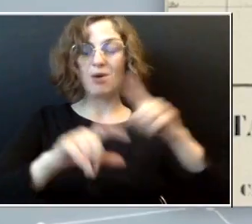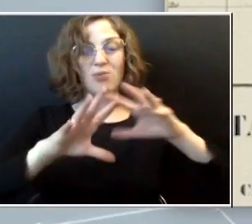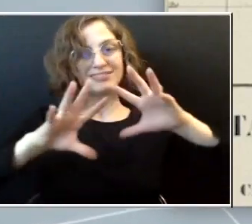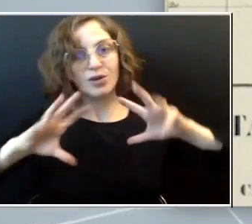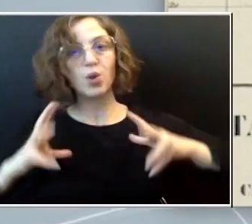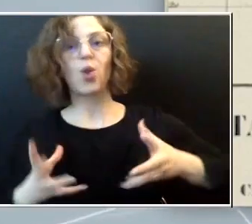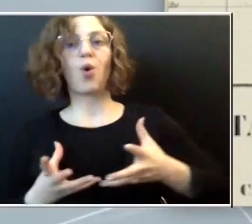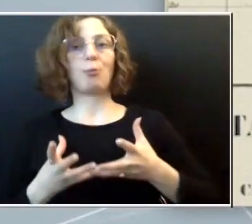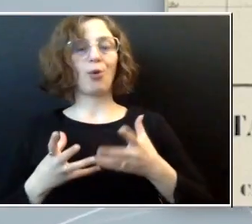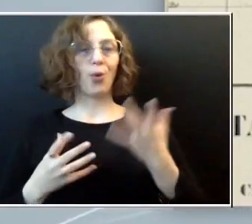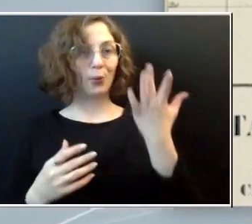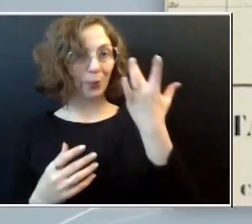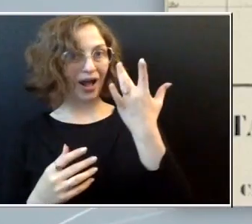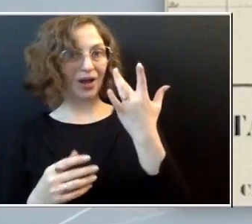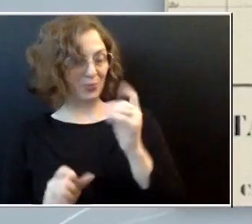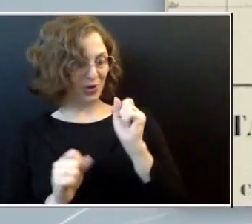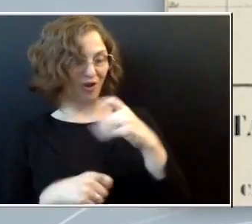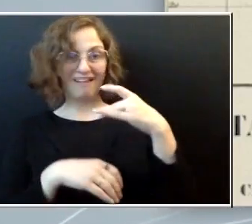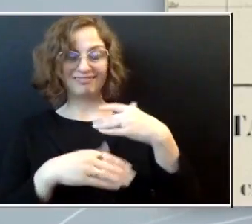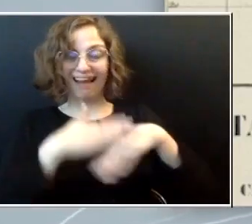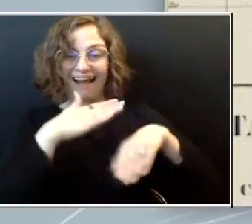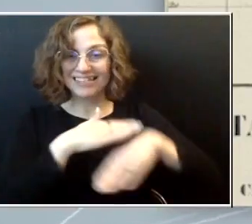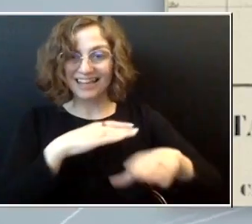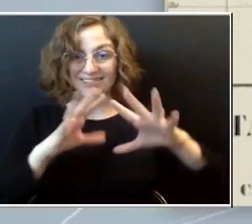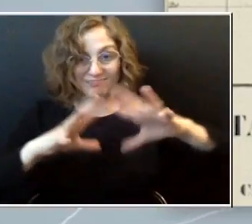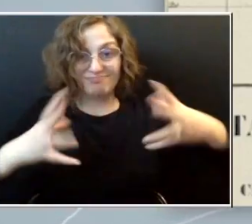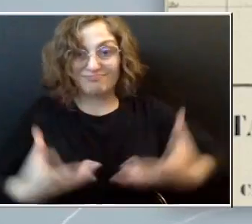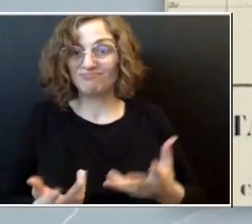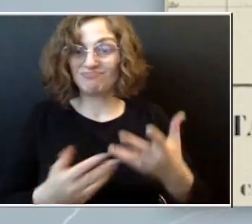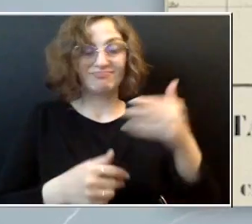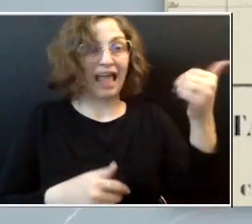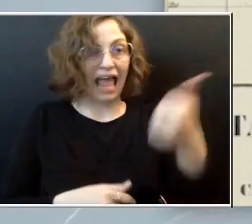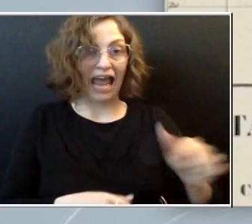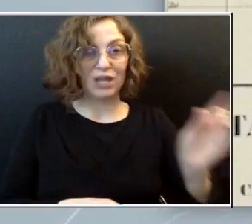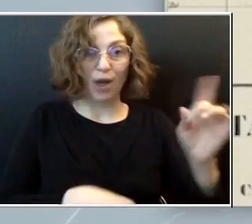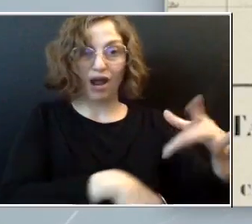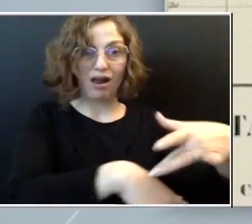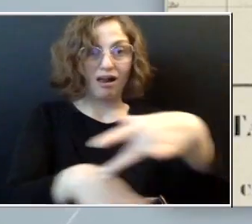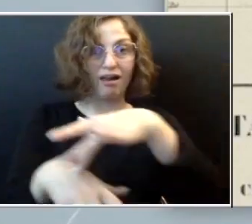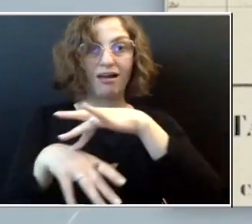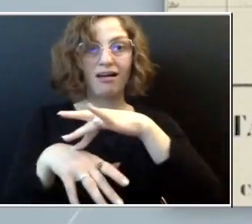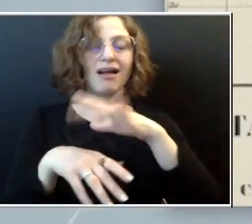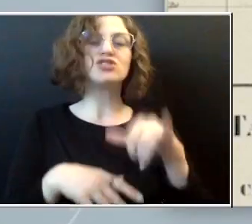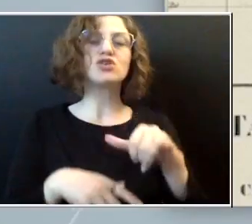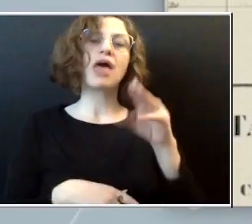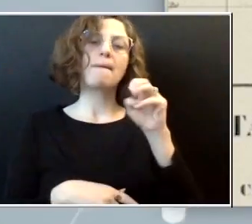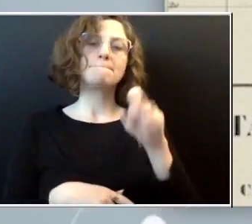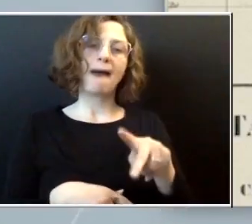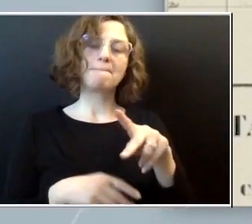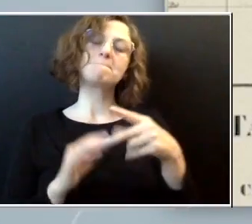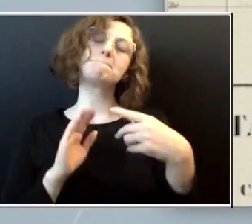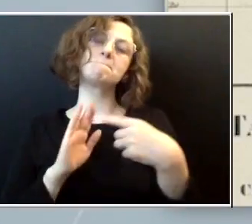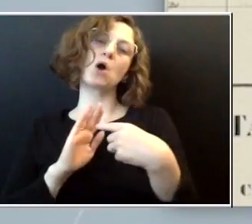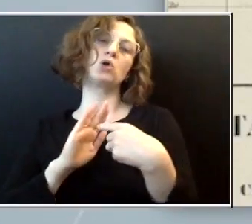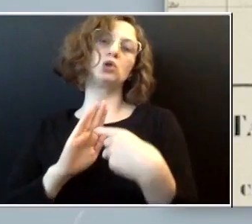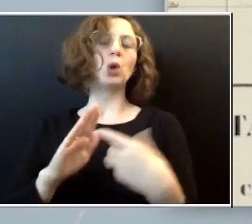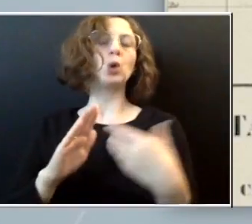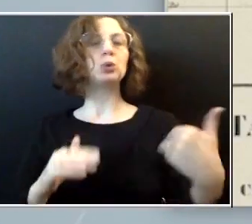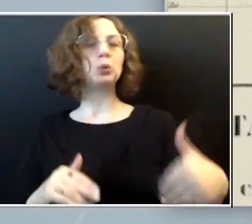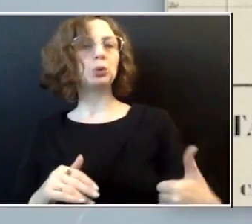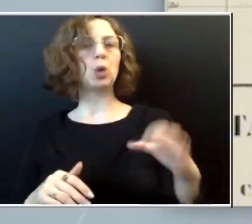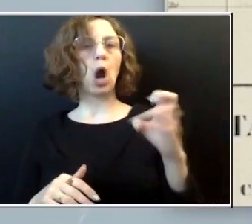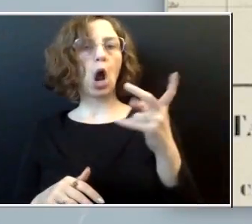And it started, this is an old map, but it sort of shows a little bit of how fast and how far cholera spread. I